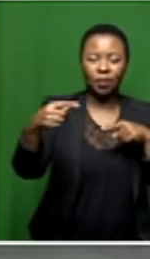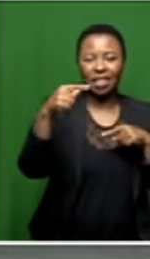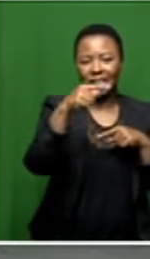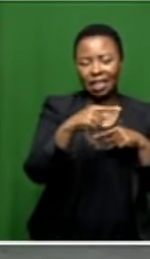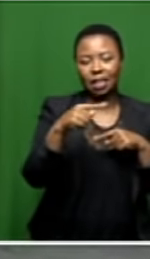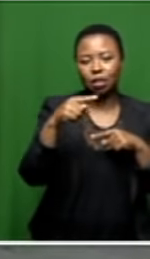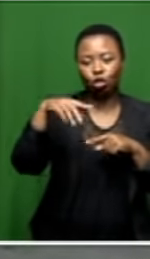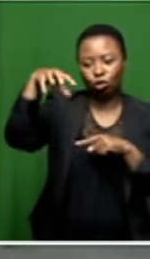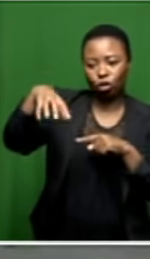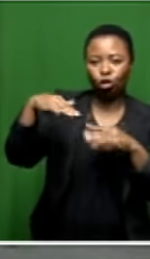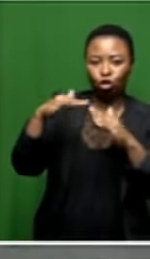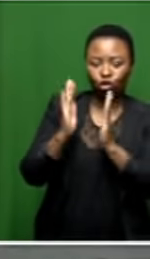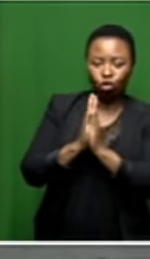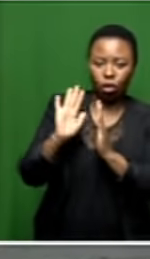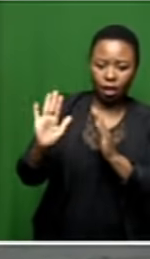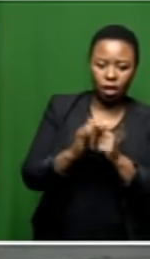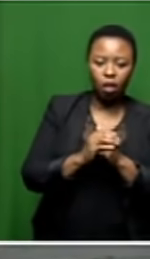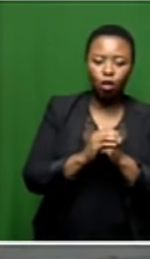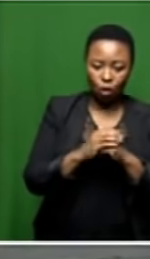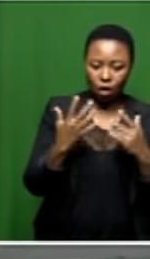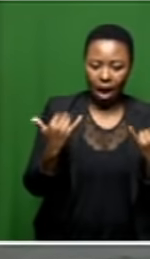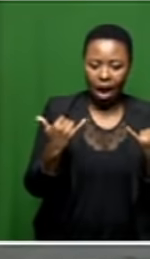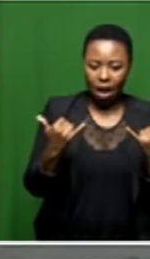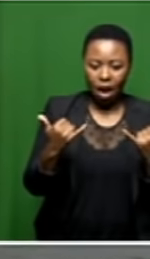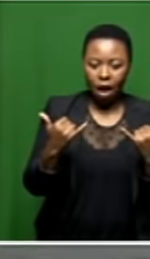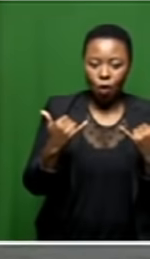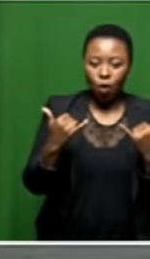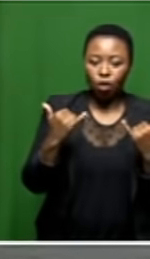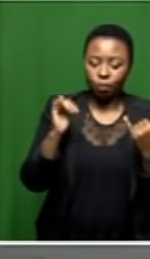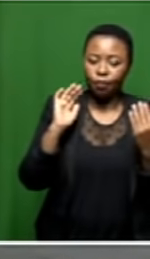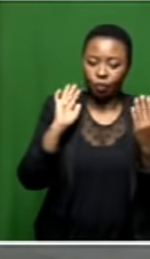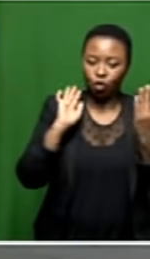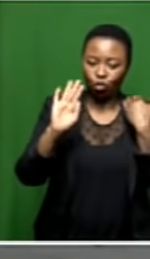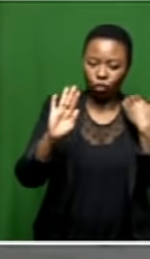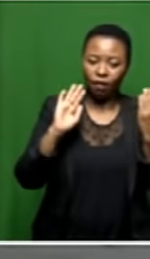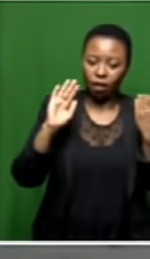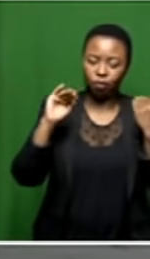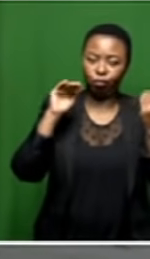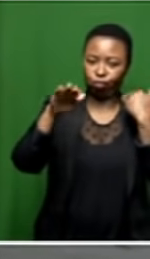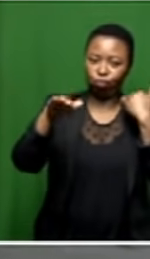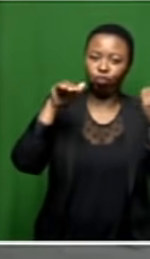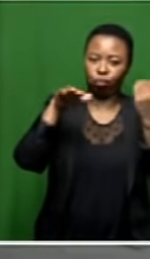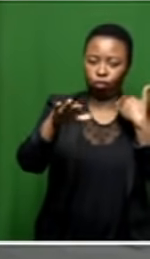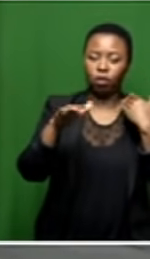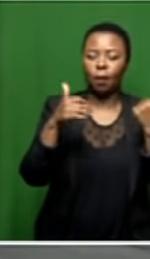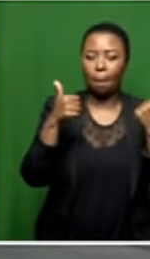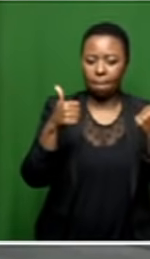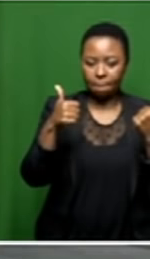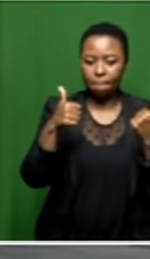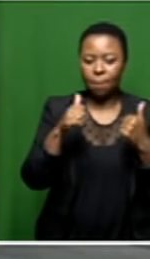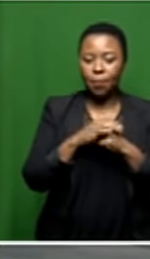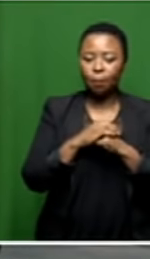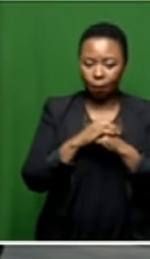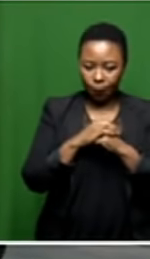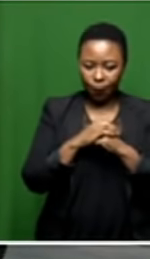Cathedral. So at the moment you'll see that for now the traffic continues to flow across Strand